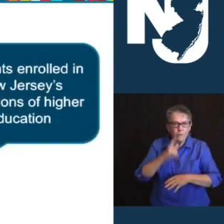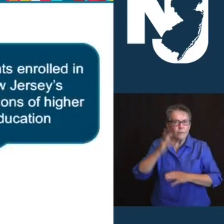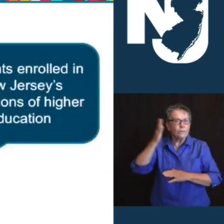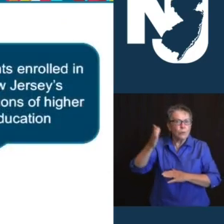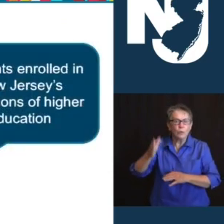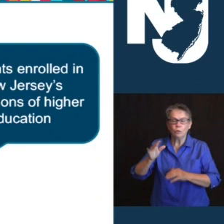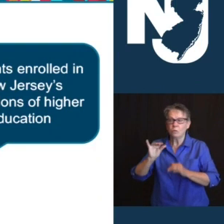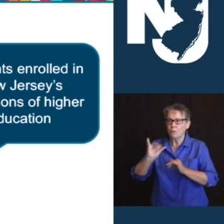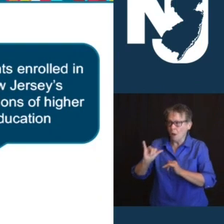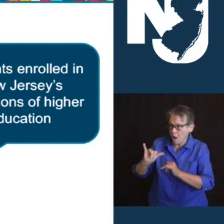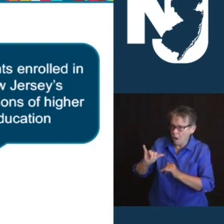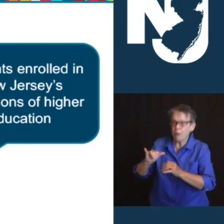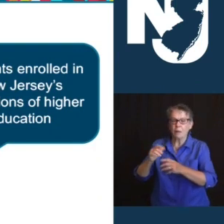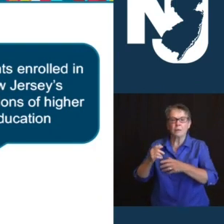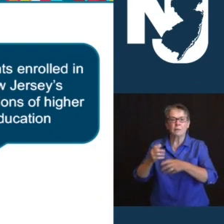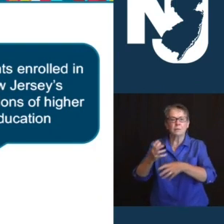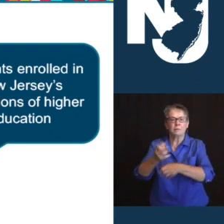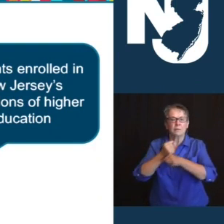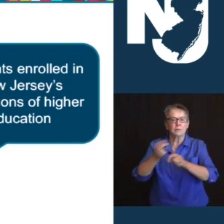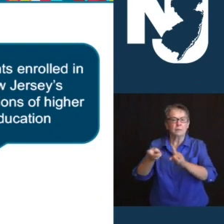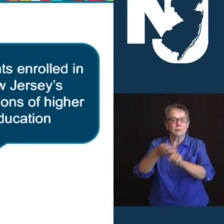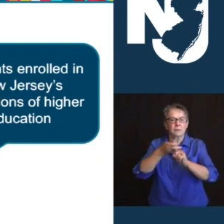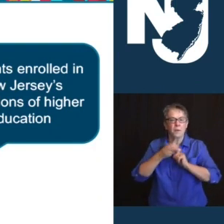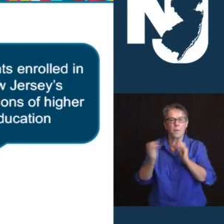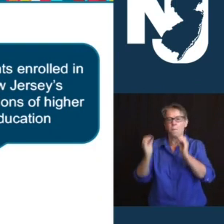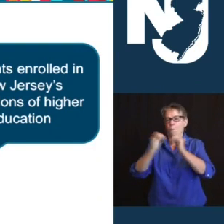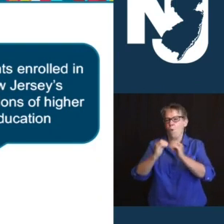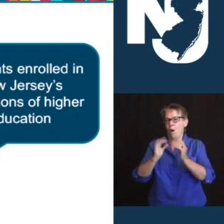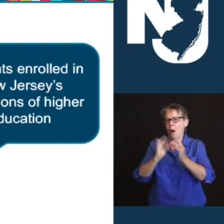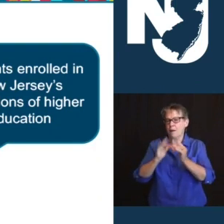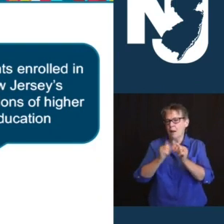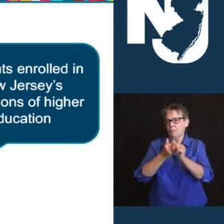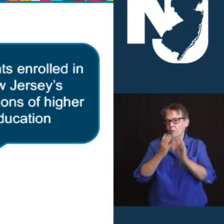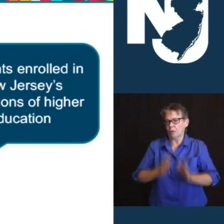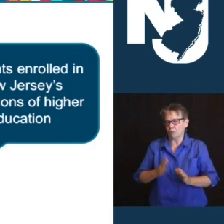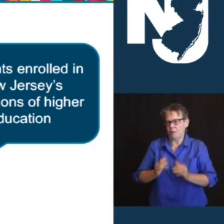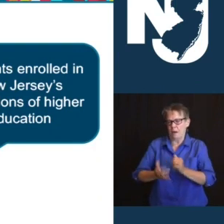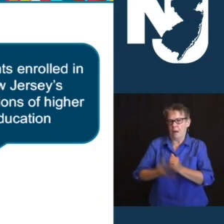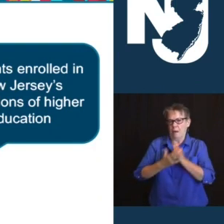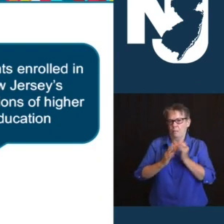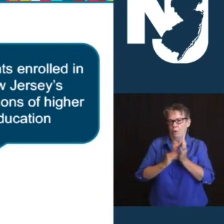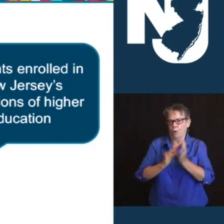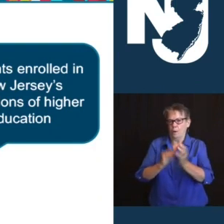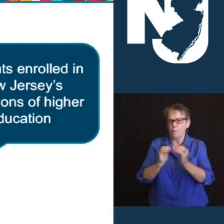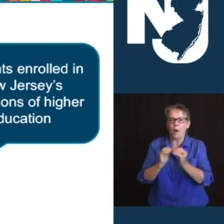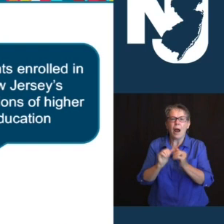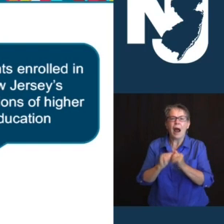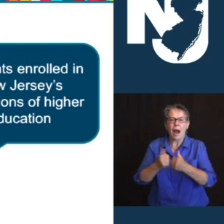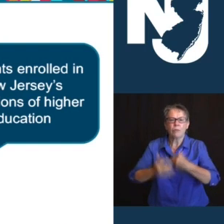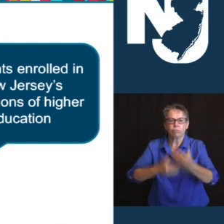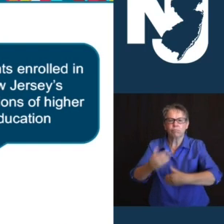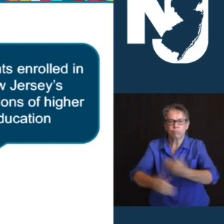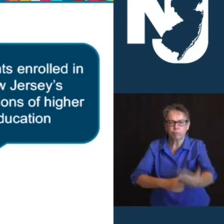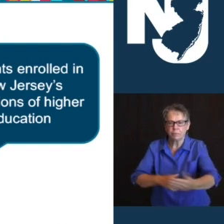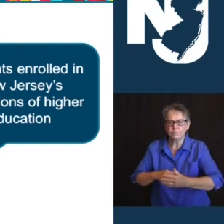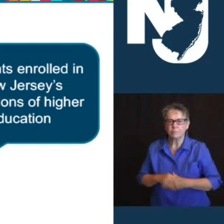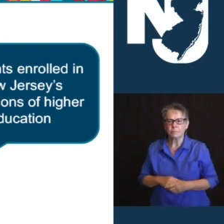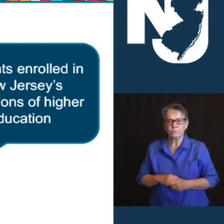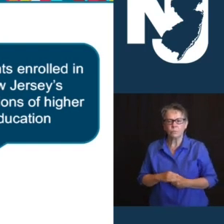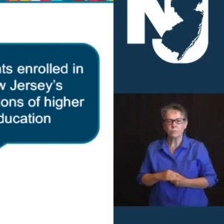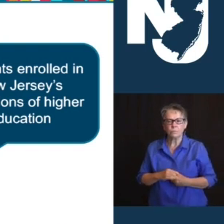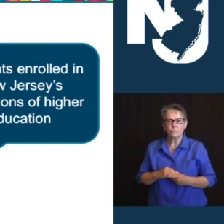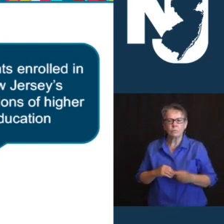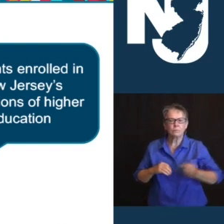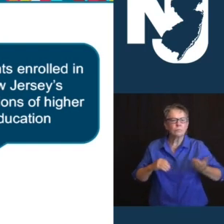students enrolled in New Jersey's, all of New Jersey's, institutions of higher education. They will support local and